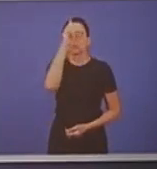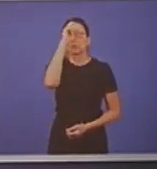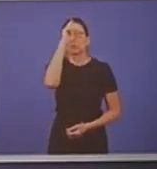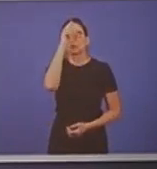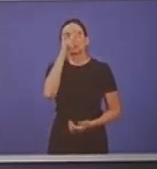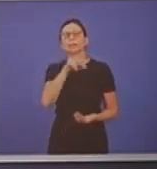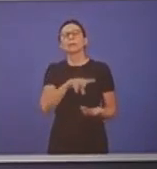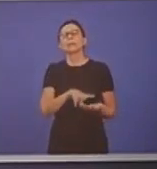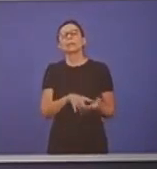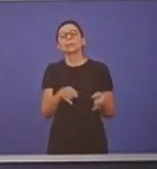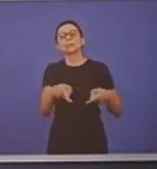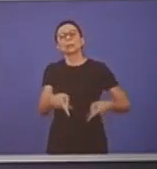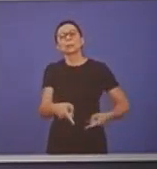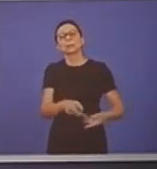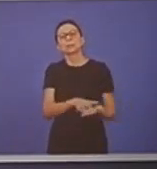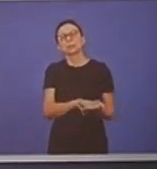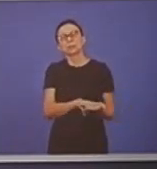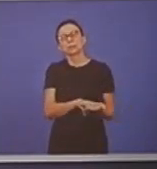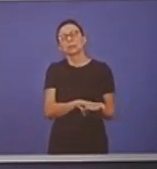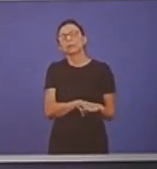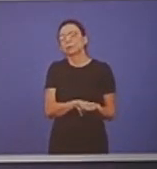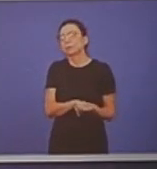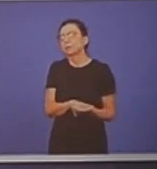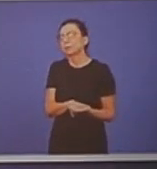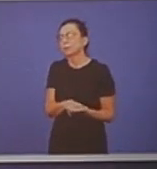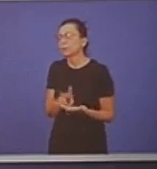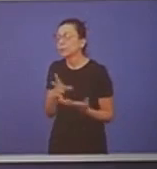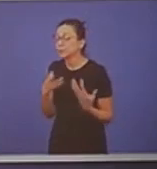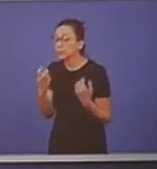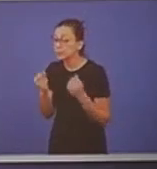the hospital, final moments,